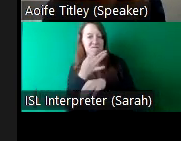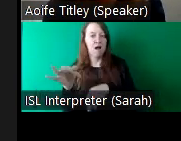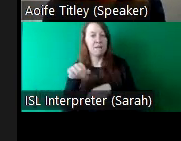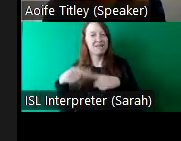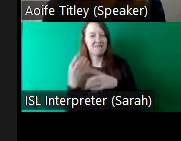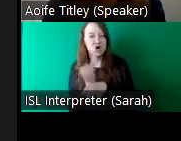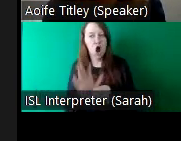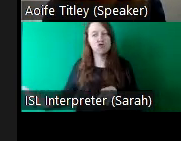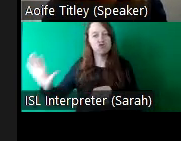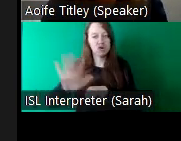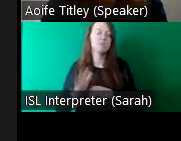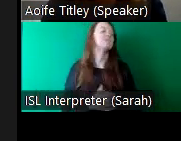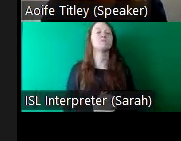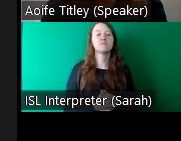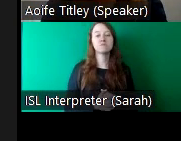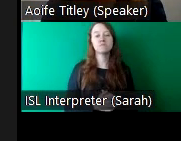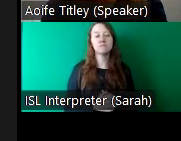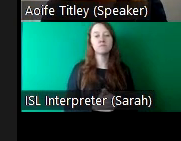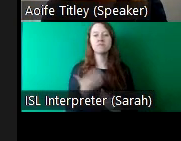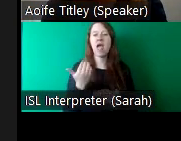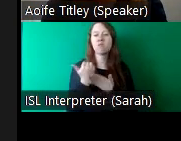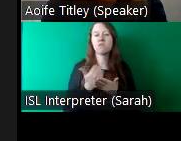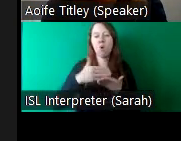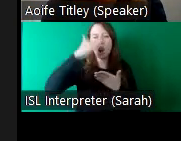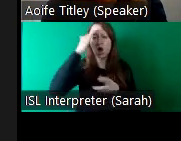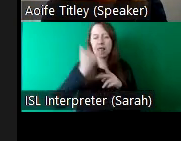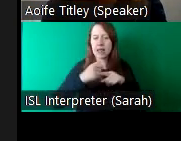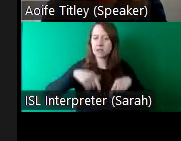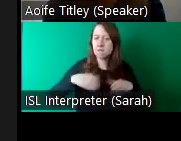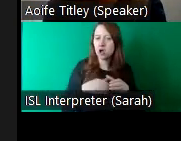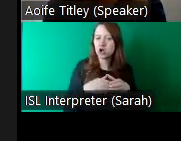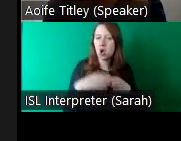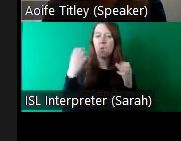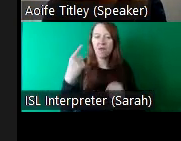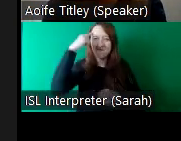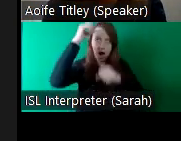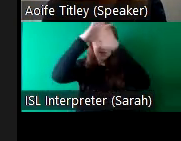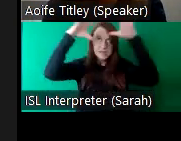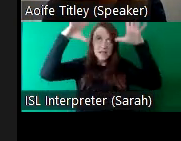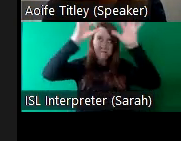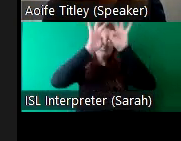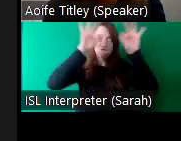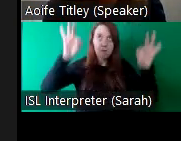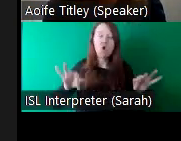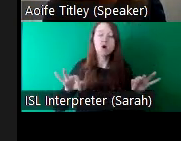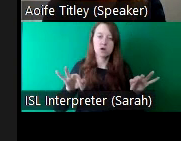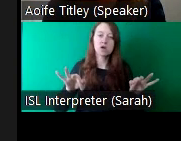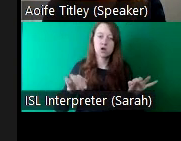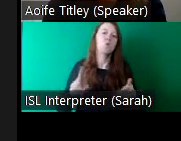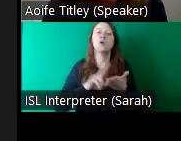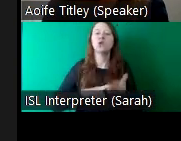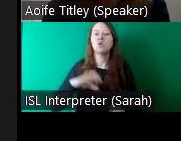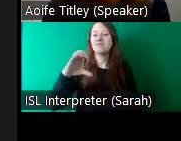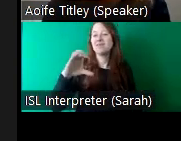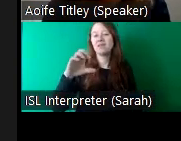to support the learning in the module, the conceptual framework that will underpin our work in this decolonising the curriculum is that of critical race theory.